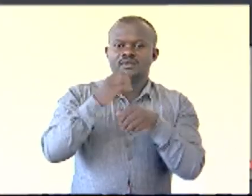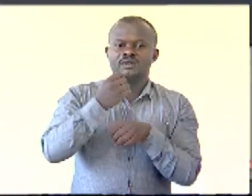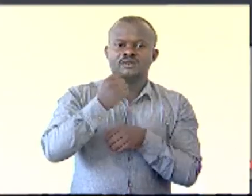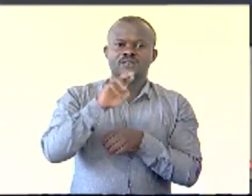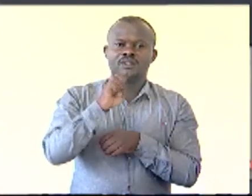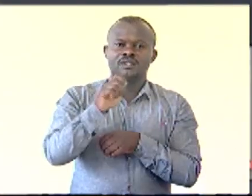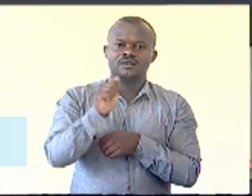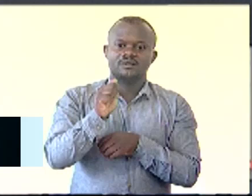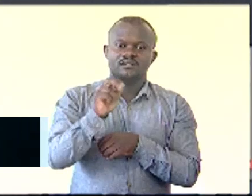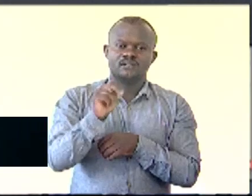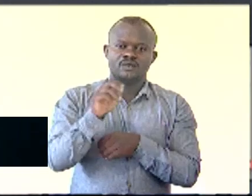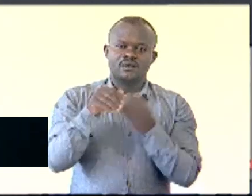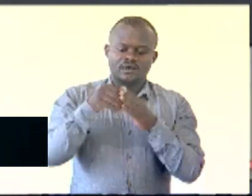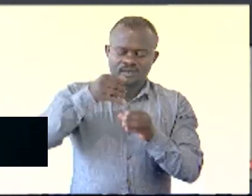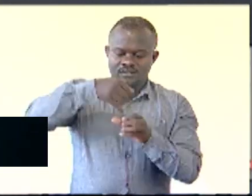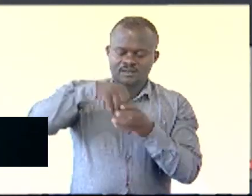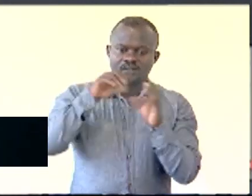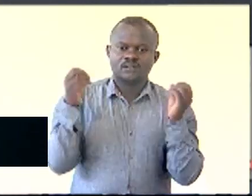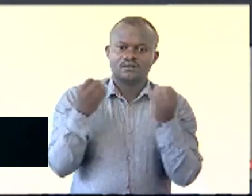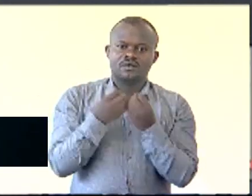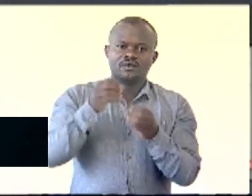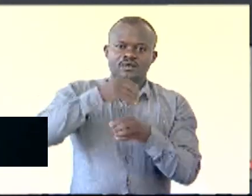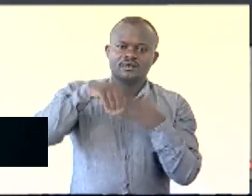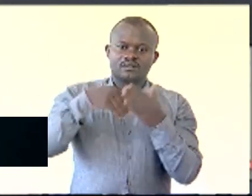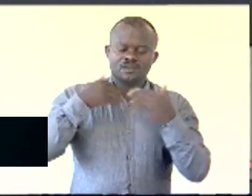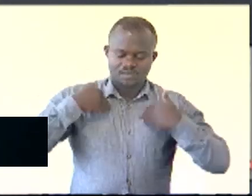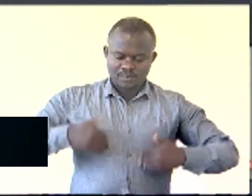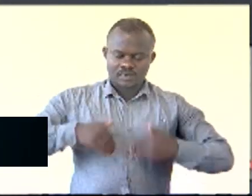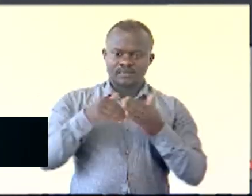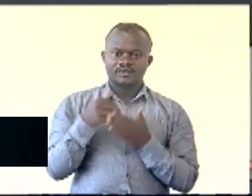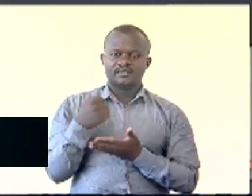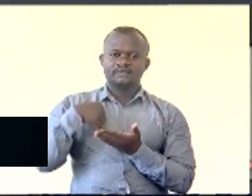responsible for protecting the internal delicate organs of our body.